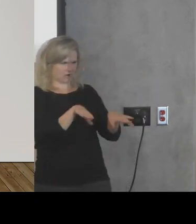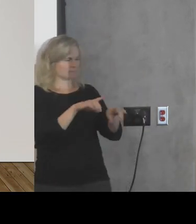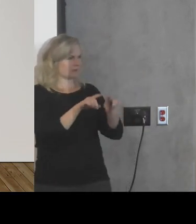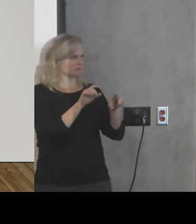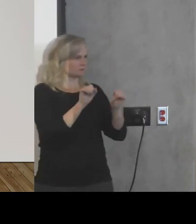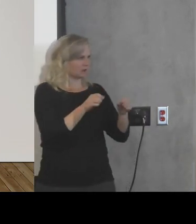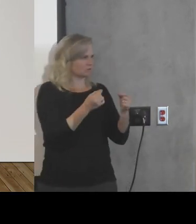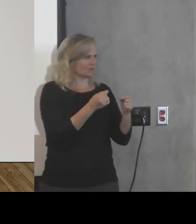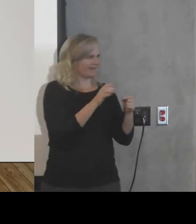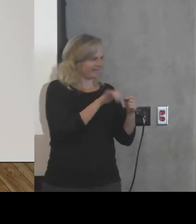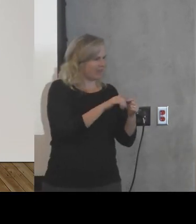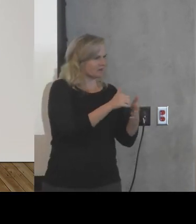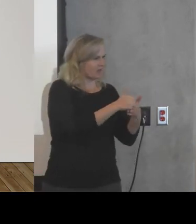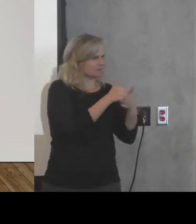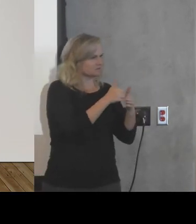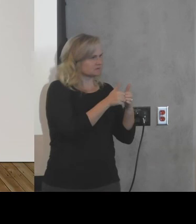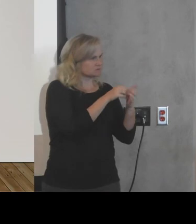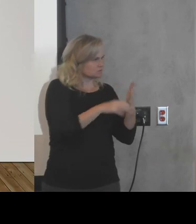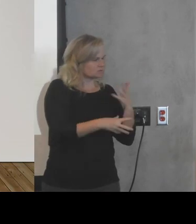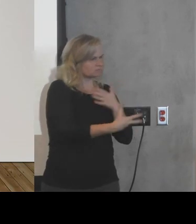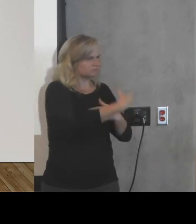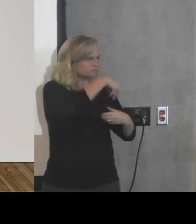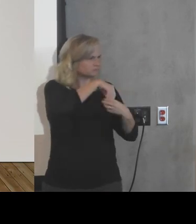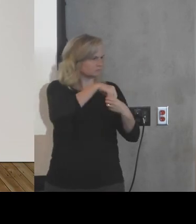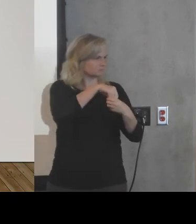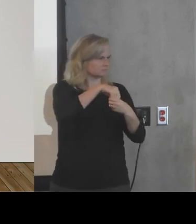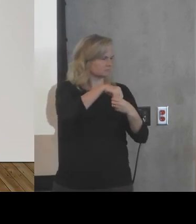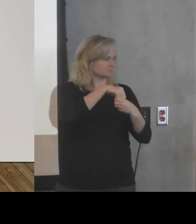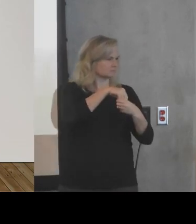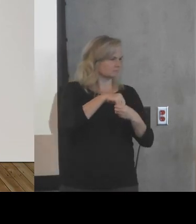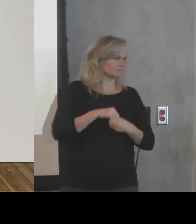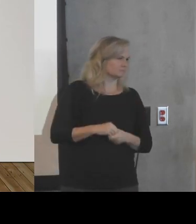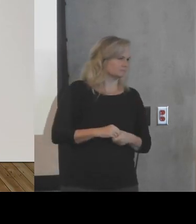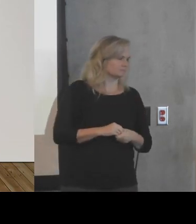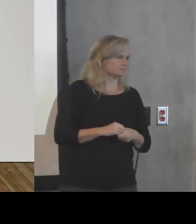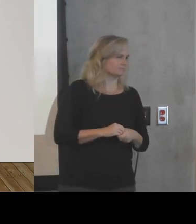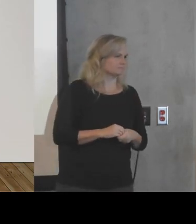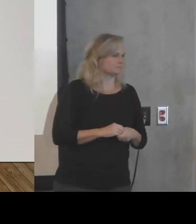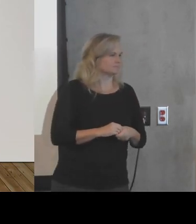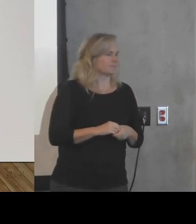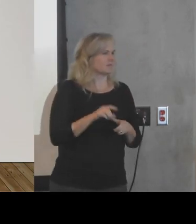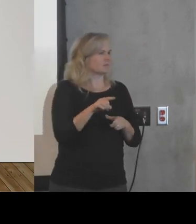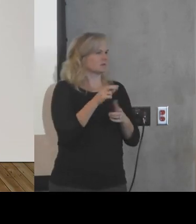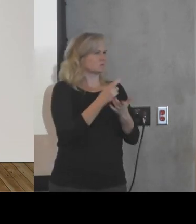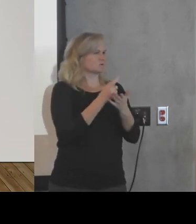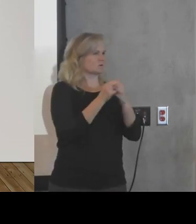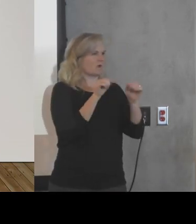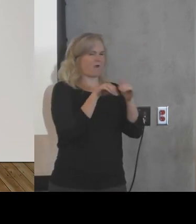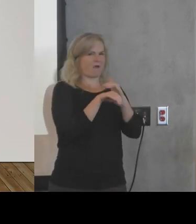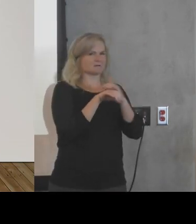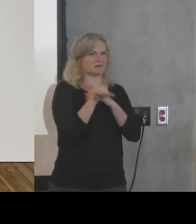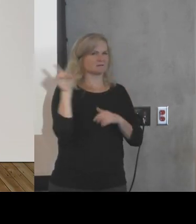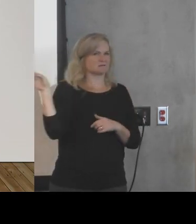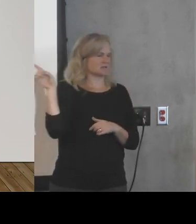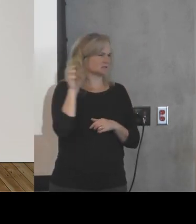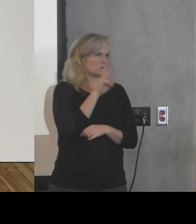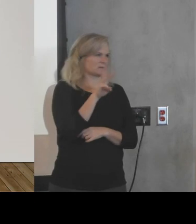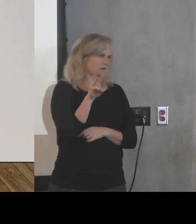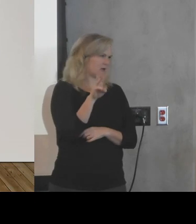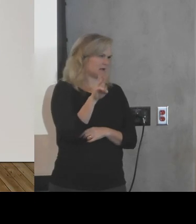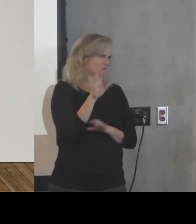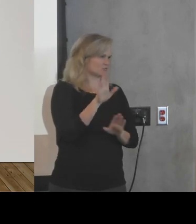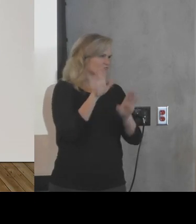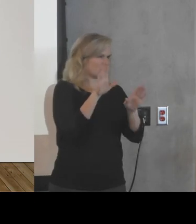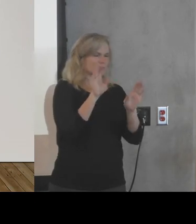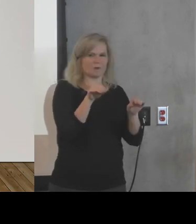the classroom more. At the bottom of each page are more resources for people to access as well. So it's a great website to pass on to other